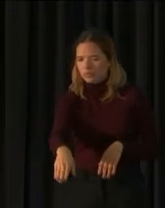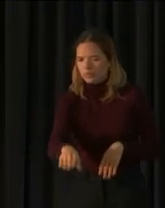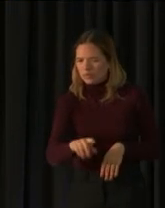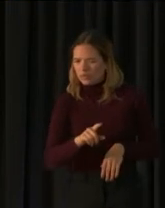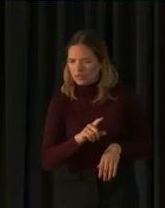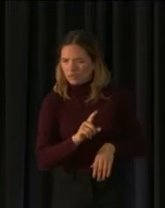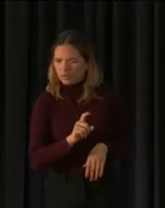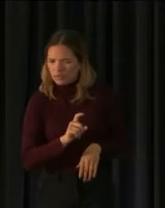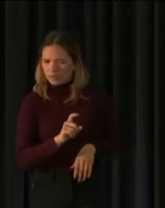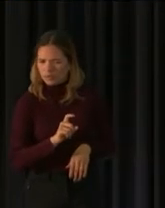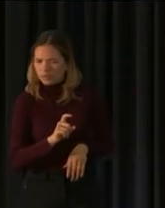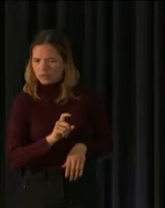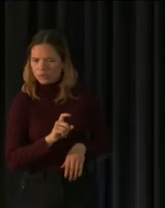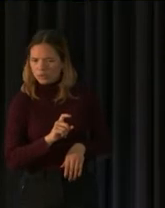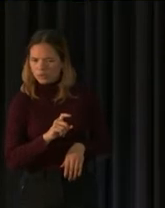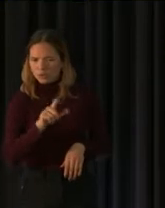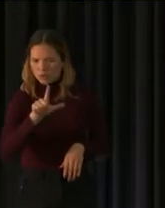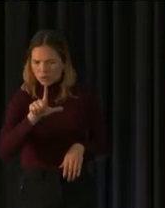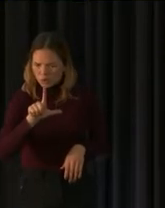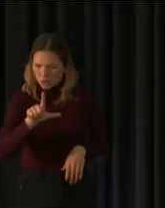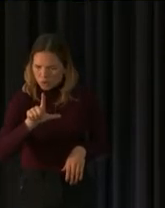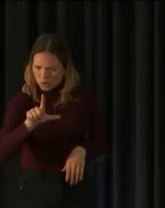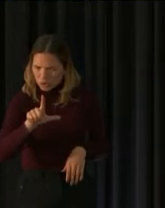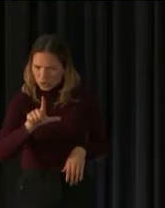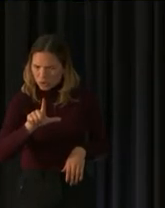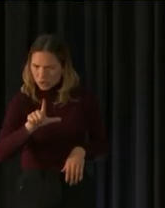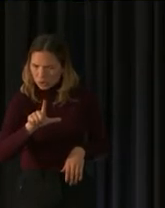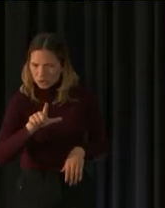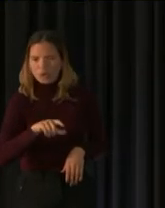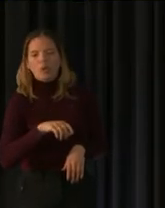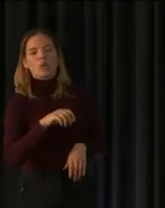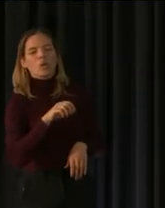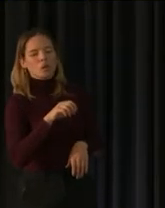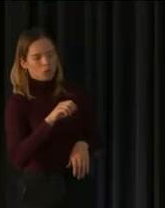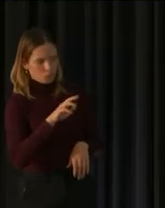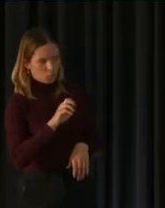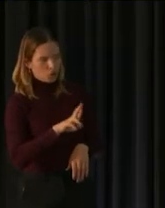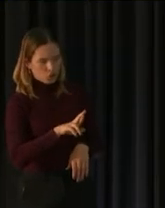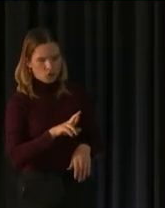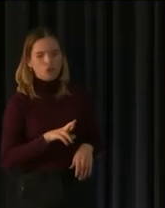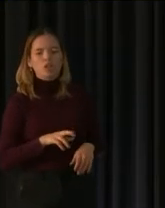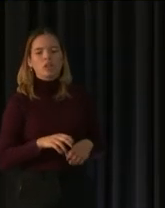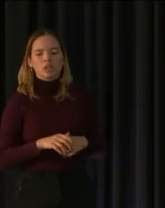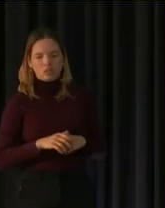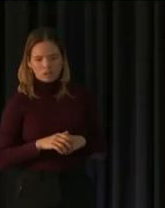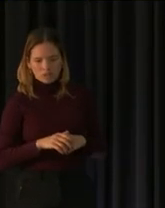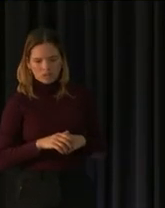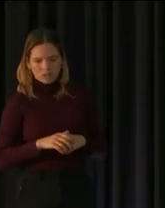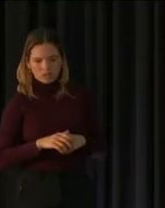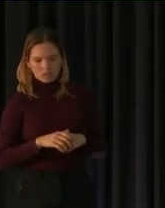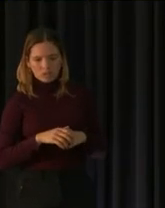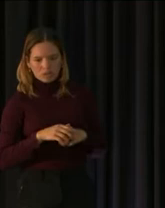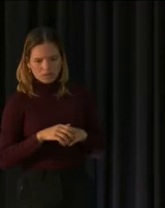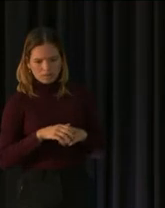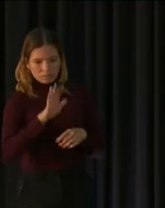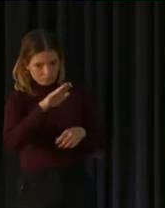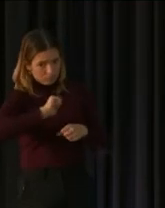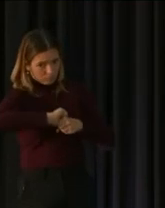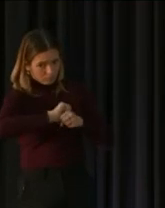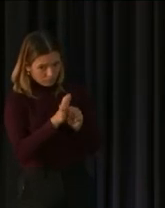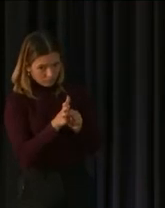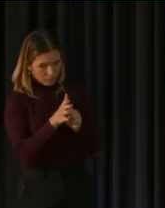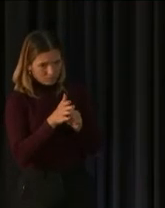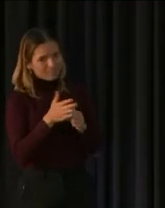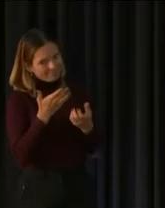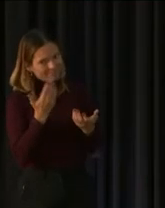time last year as people spent more time indoors, how does the district plan on pivoting as we move into the cold